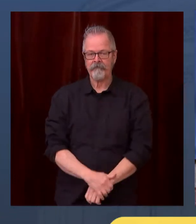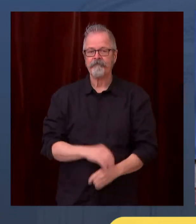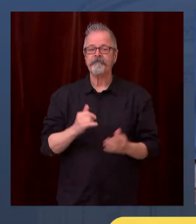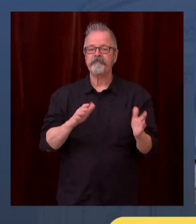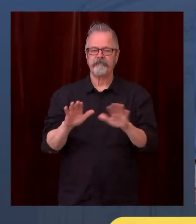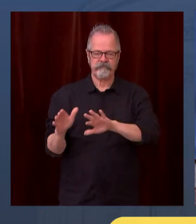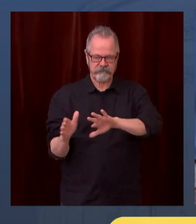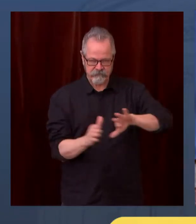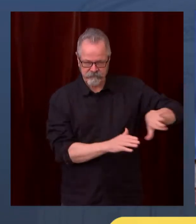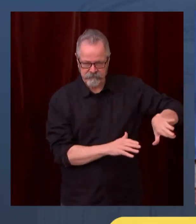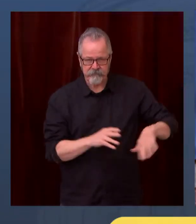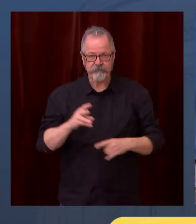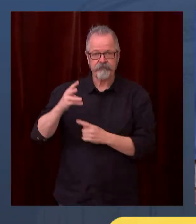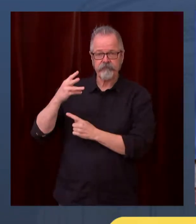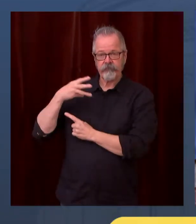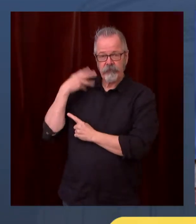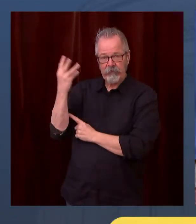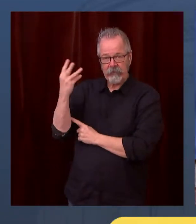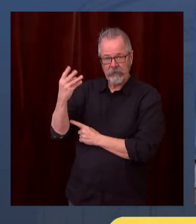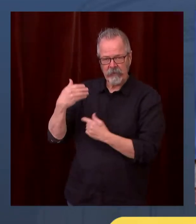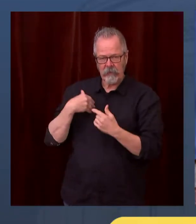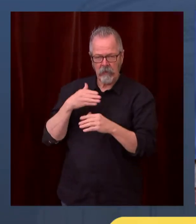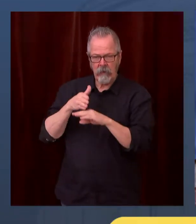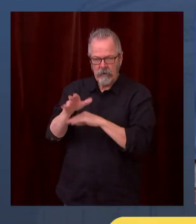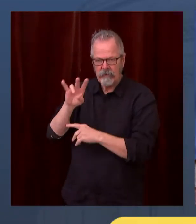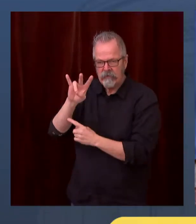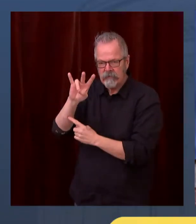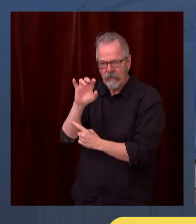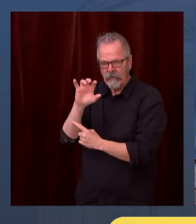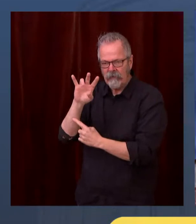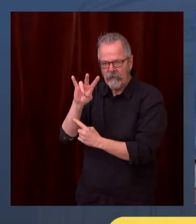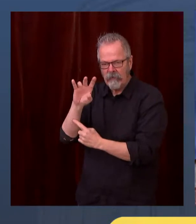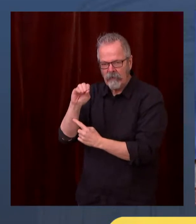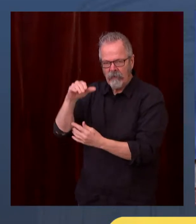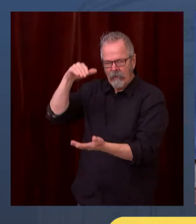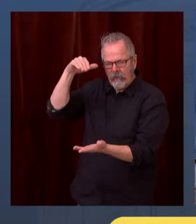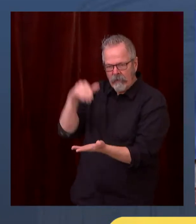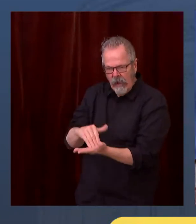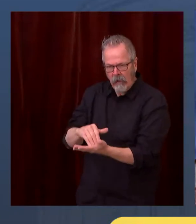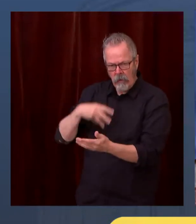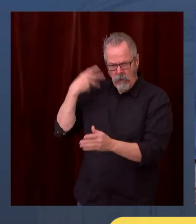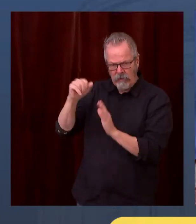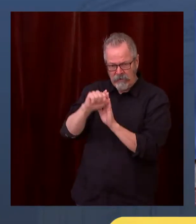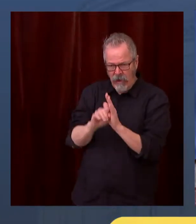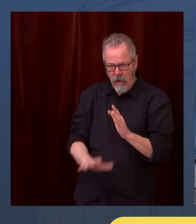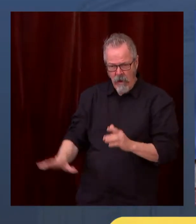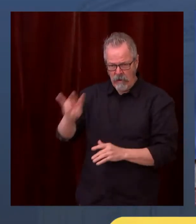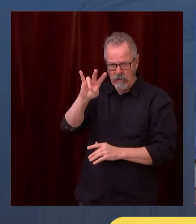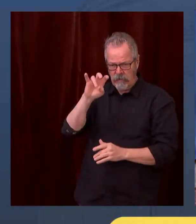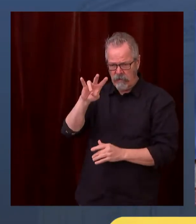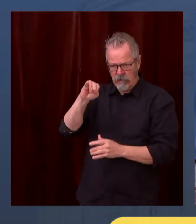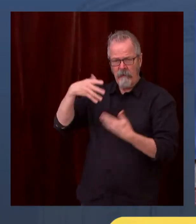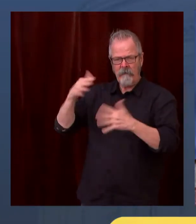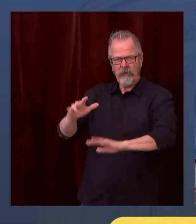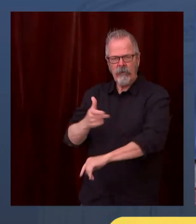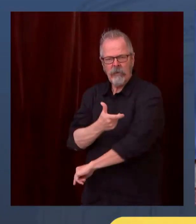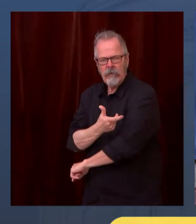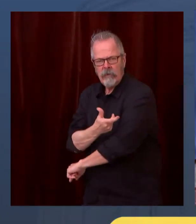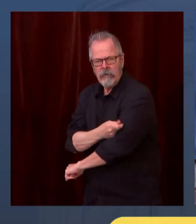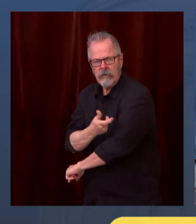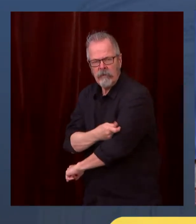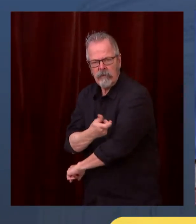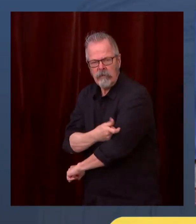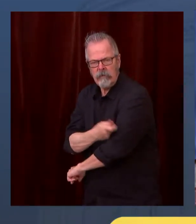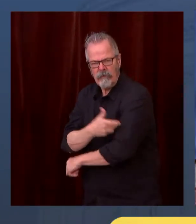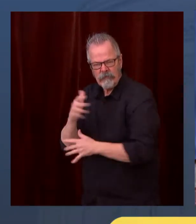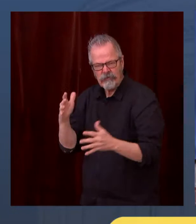over 770,000 vaccinations across the state of Washington. That means we vaccinated about 10%